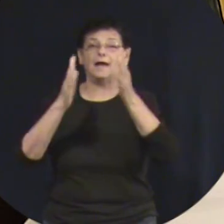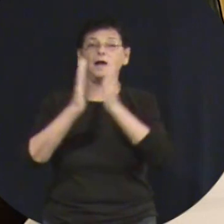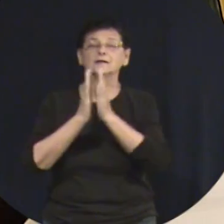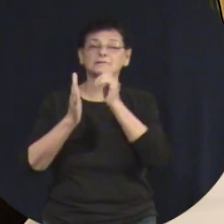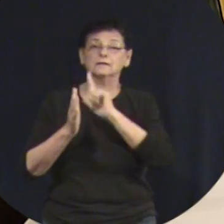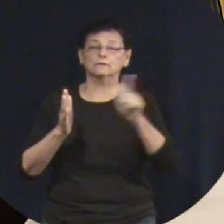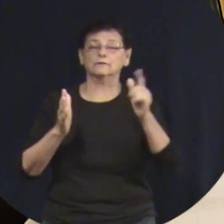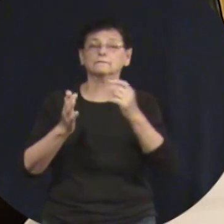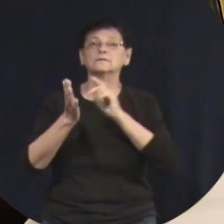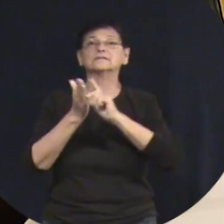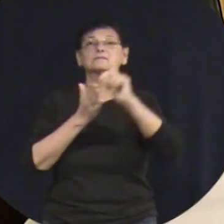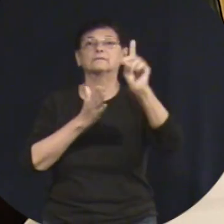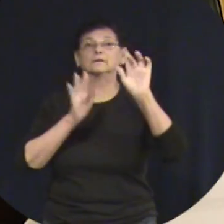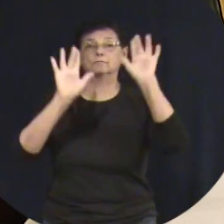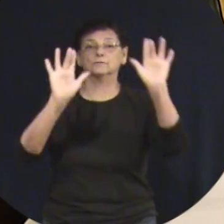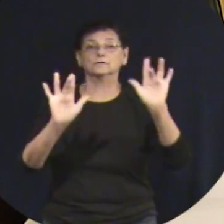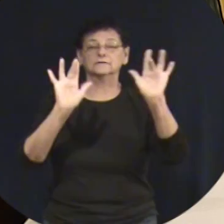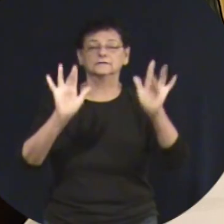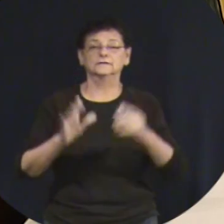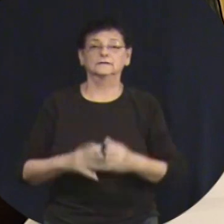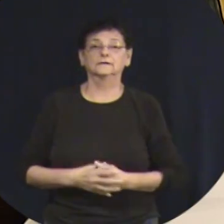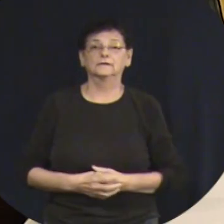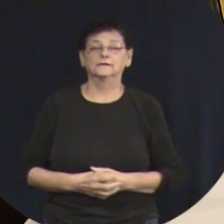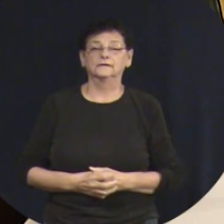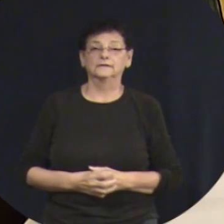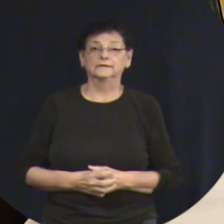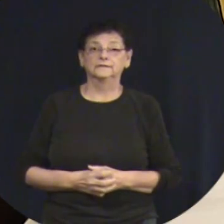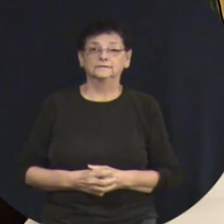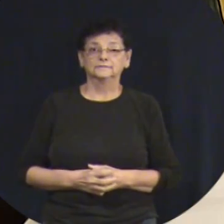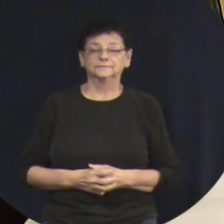the Lord for his divine mercy.